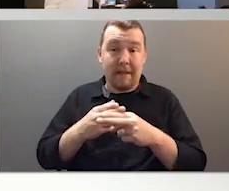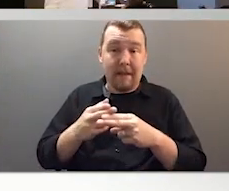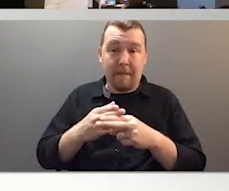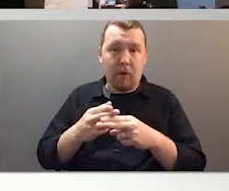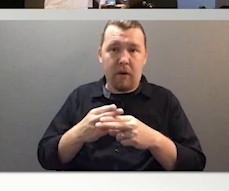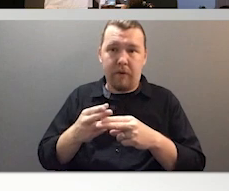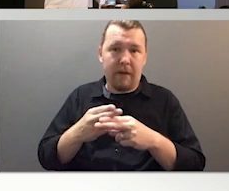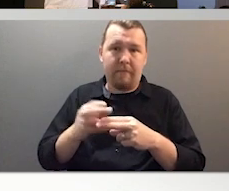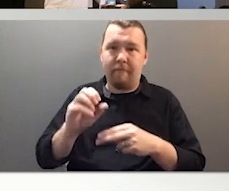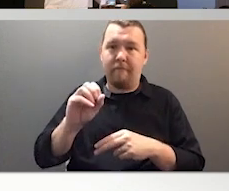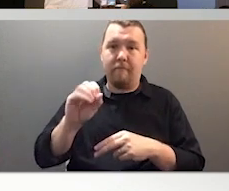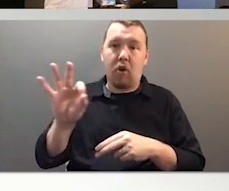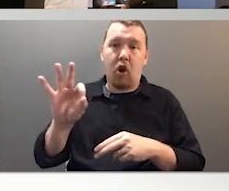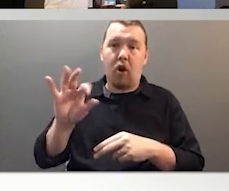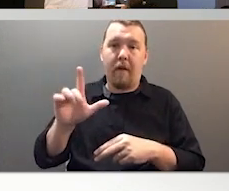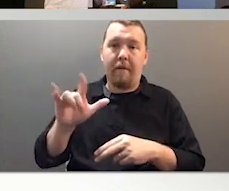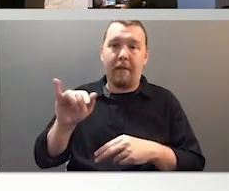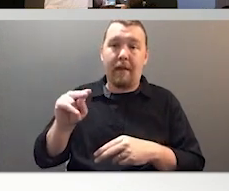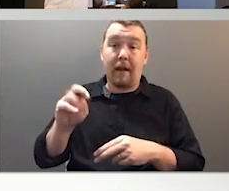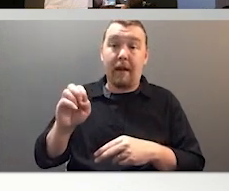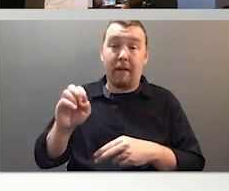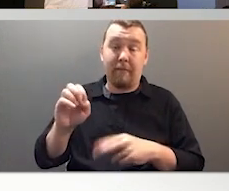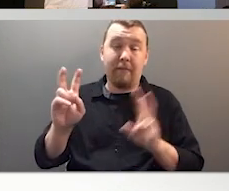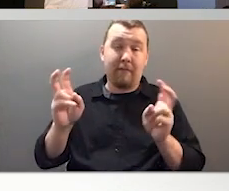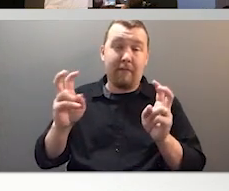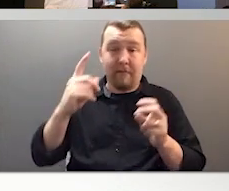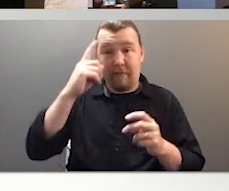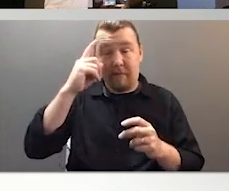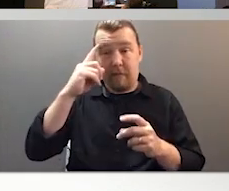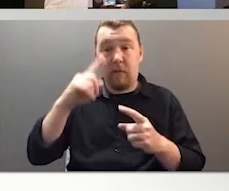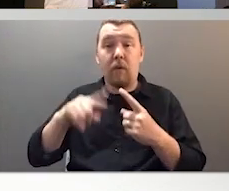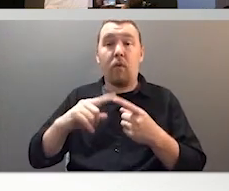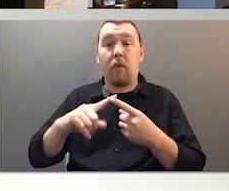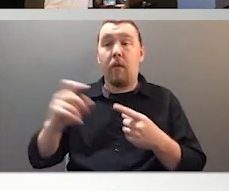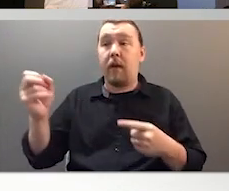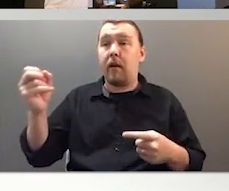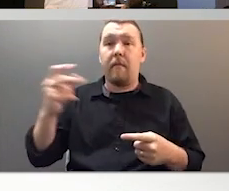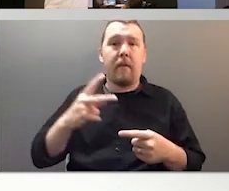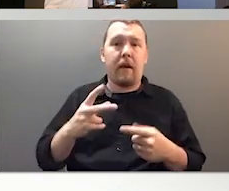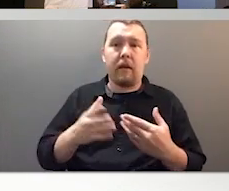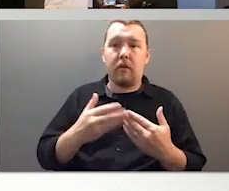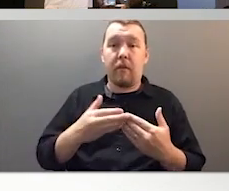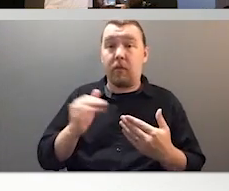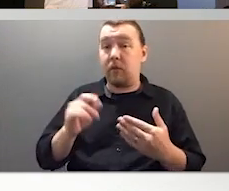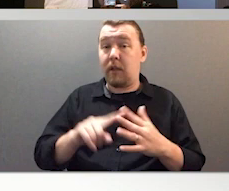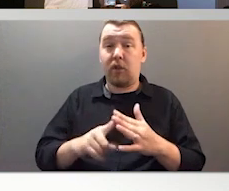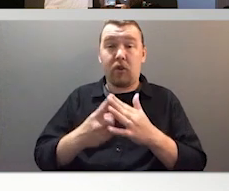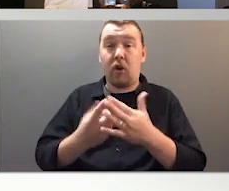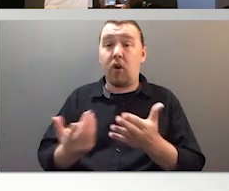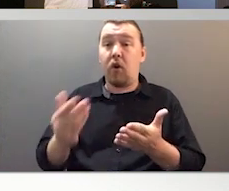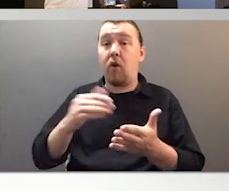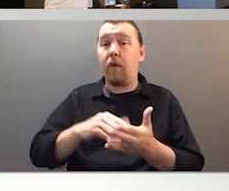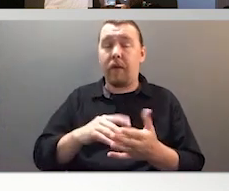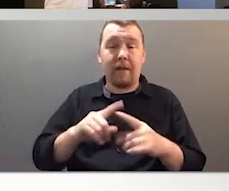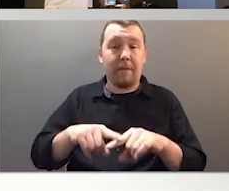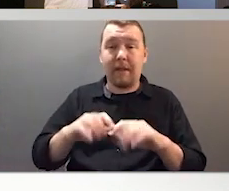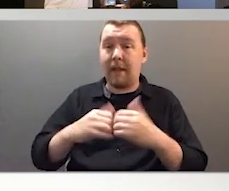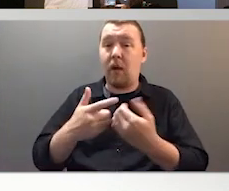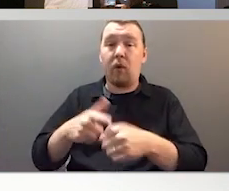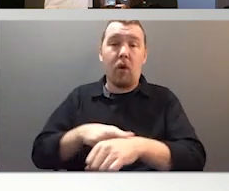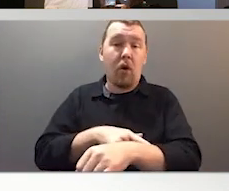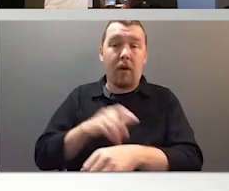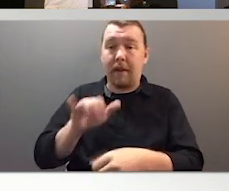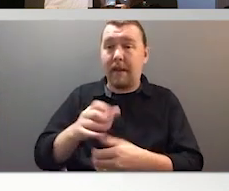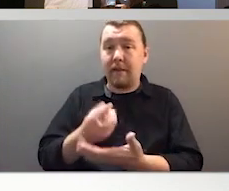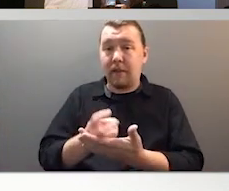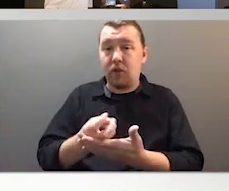offline, but when we come back, it's almost like starting over, depending on how long the seizure was, how much